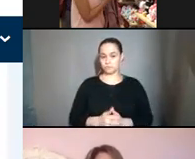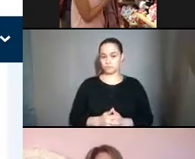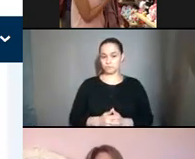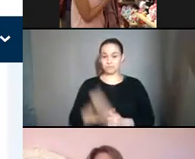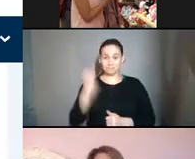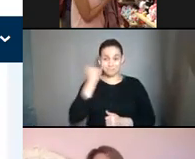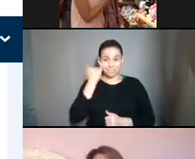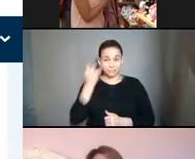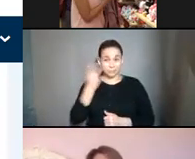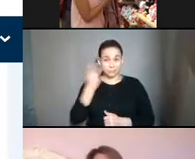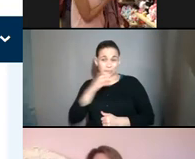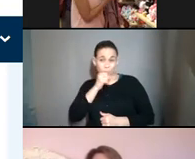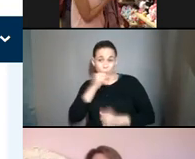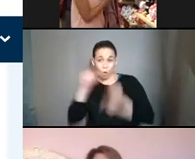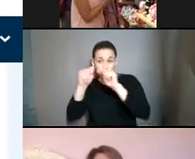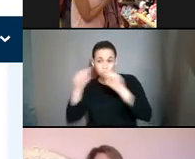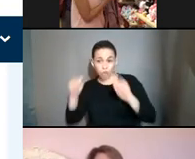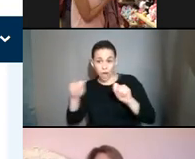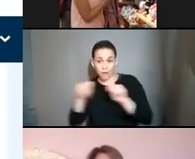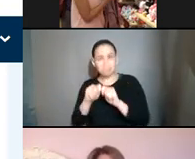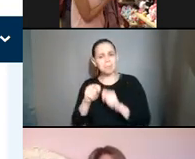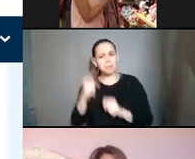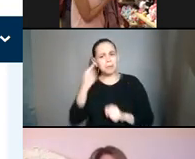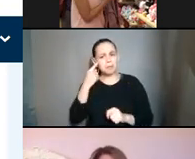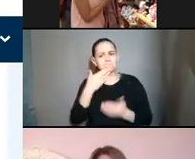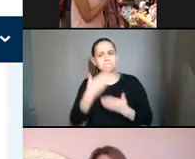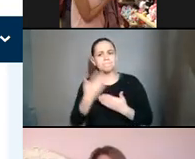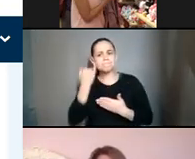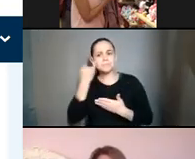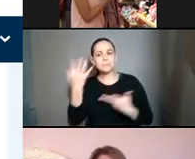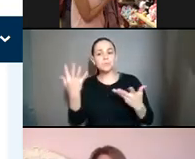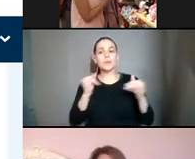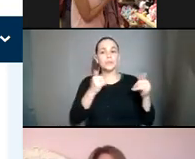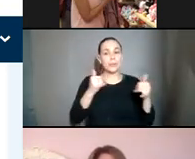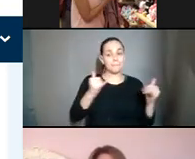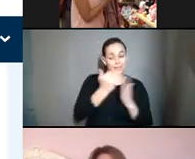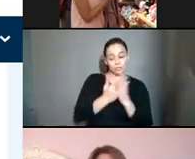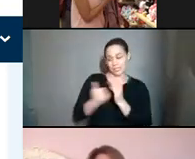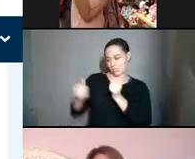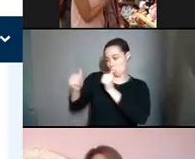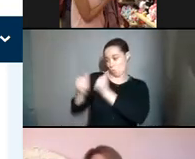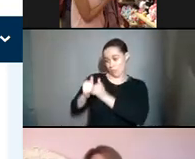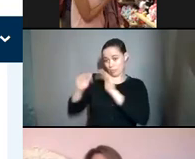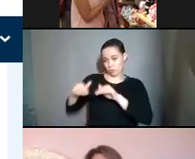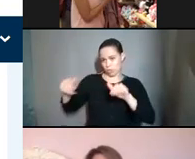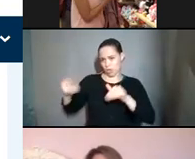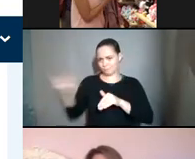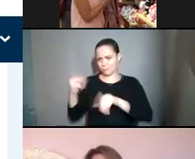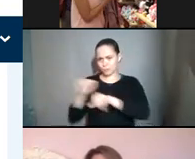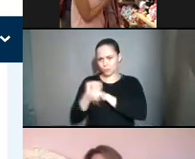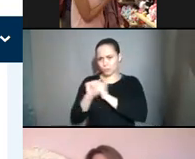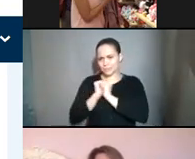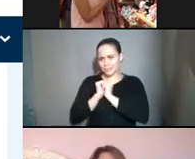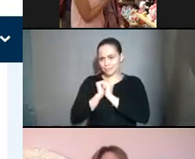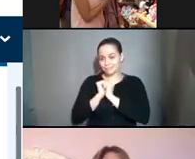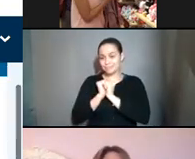encourage you to play the lesson with your child and support them. In just a few minutes, I'm going to give you ideas